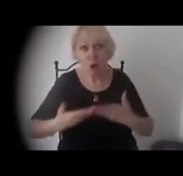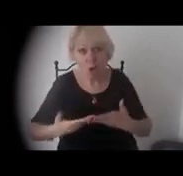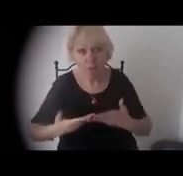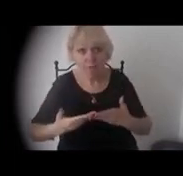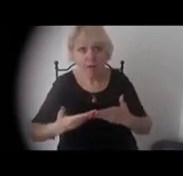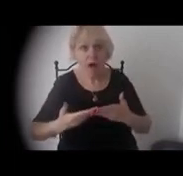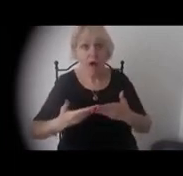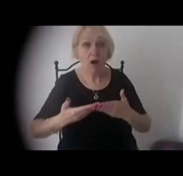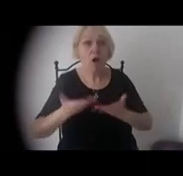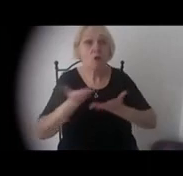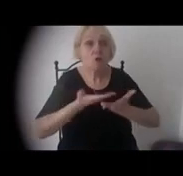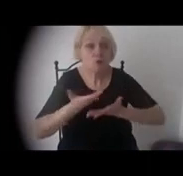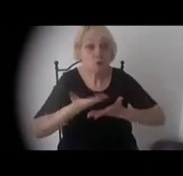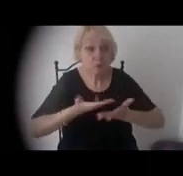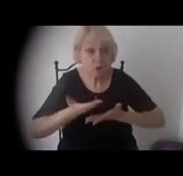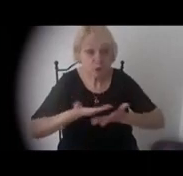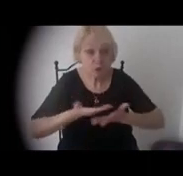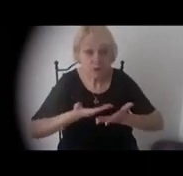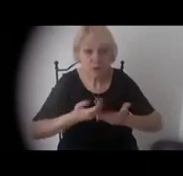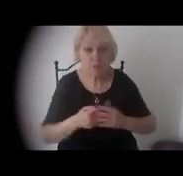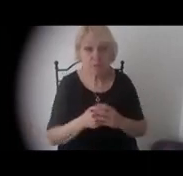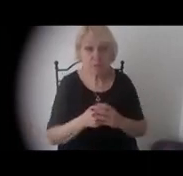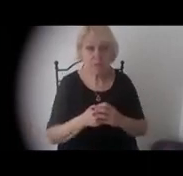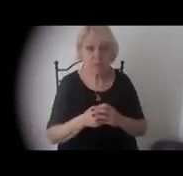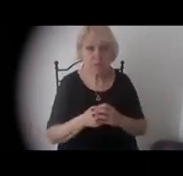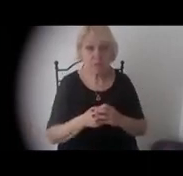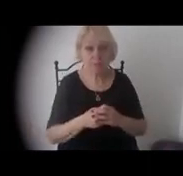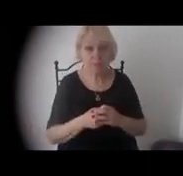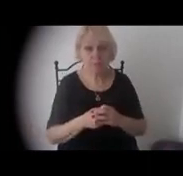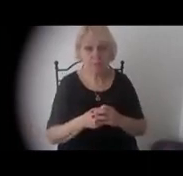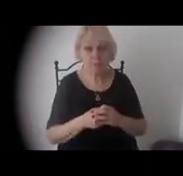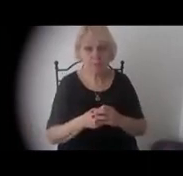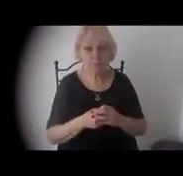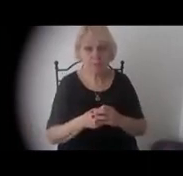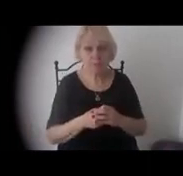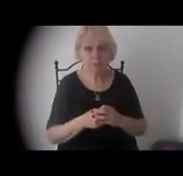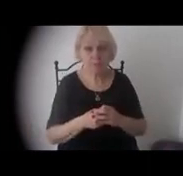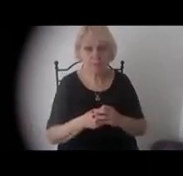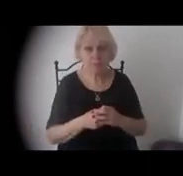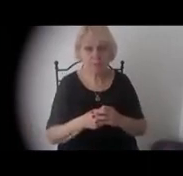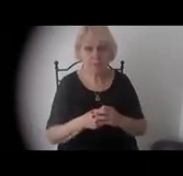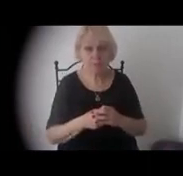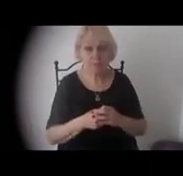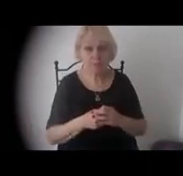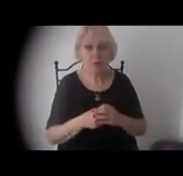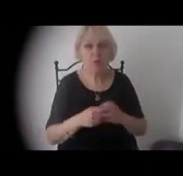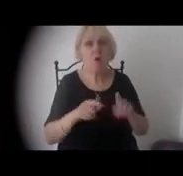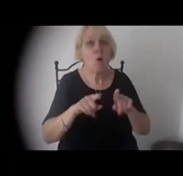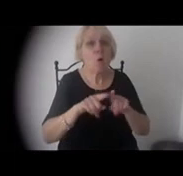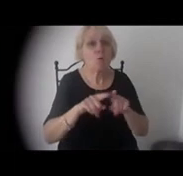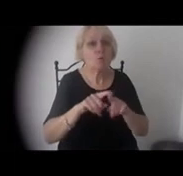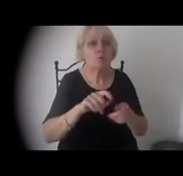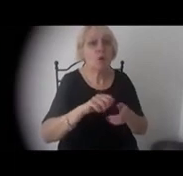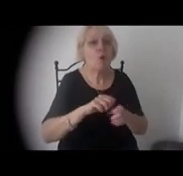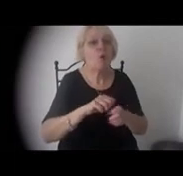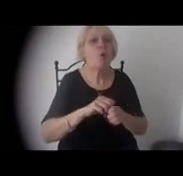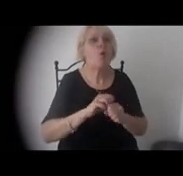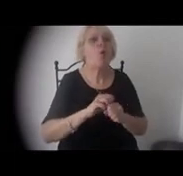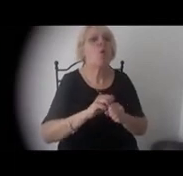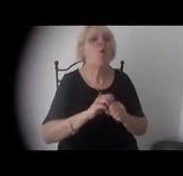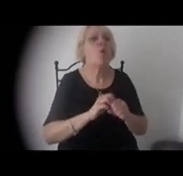are identified where they may be locked down, but also in terms of how we are ensuring that we're publicising information on our